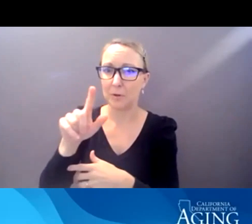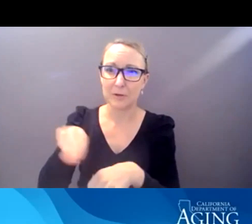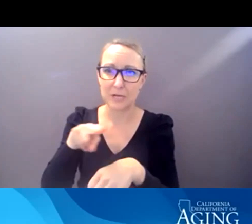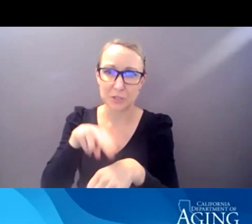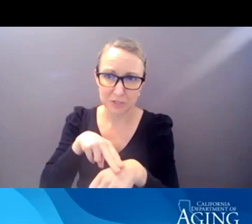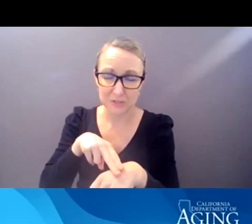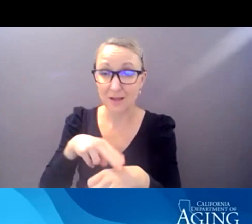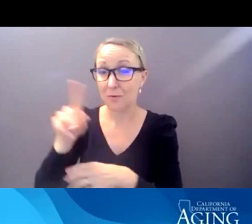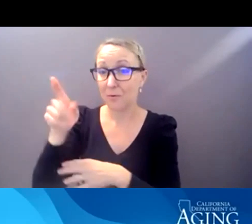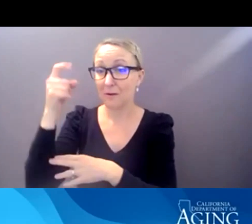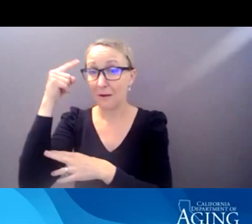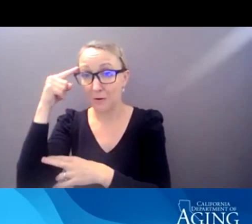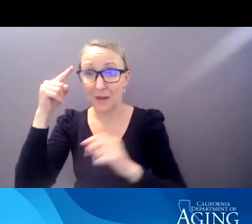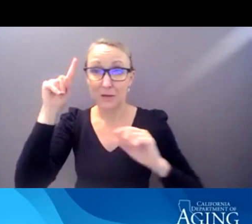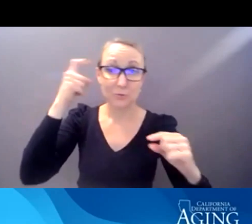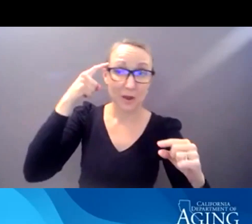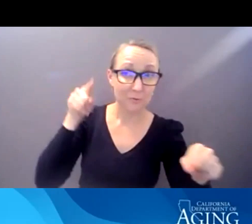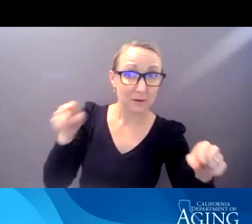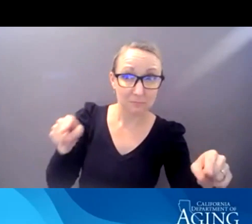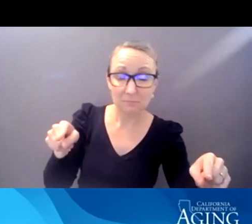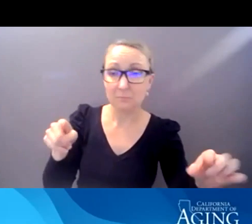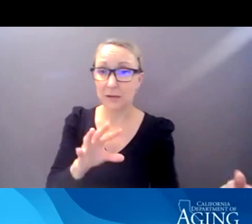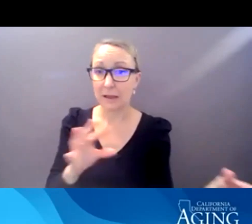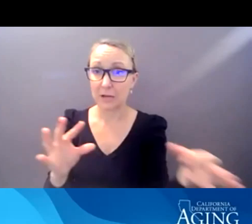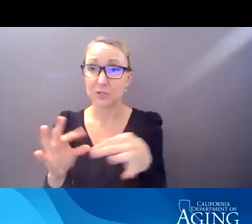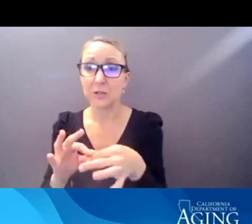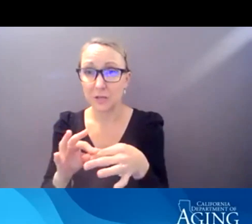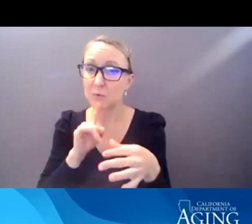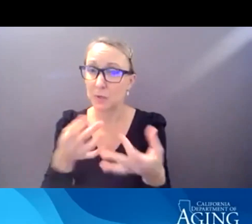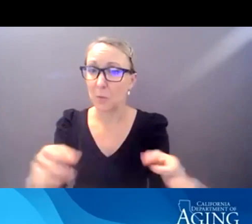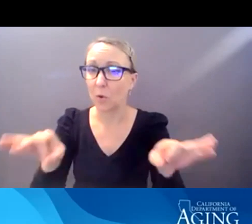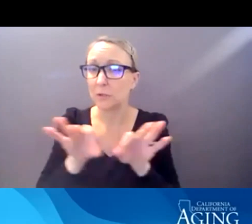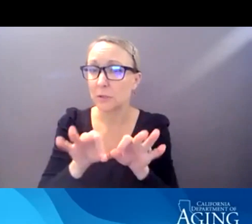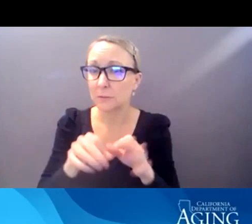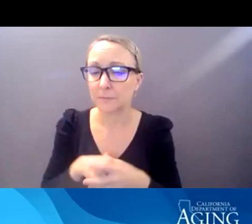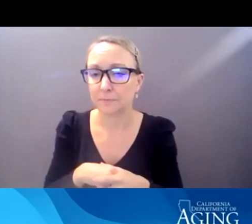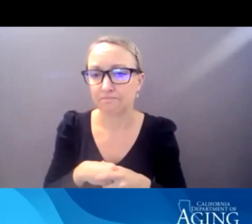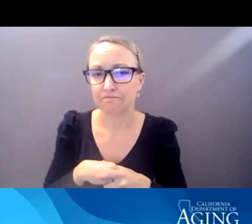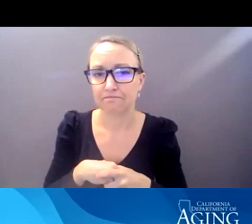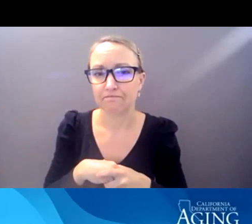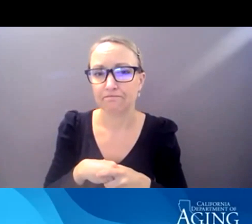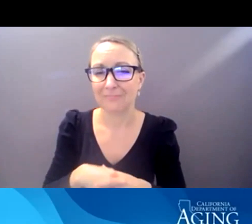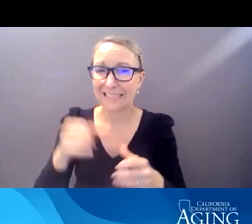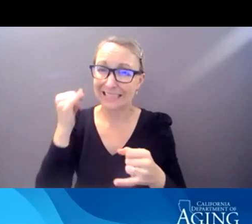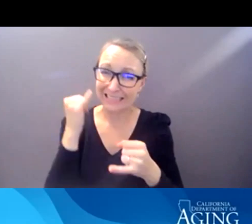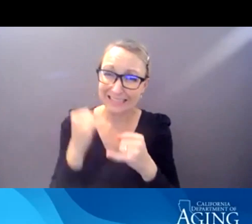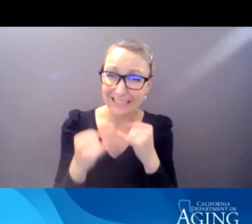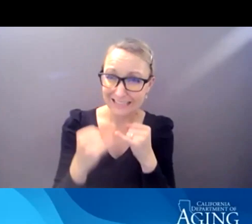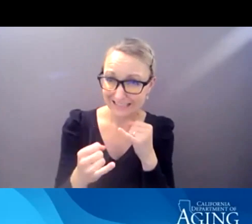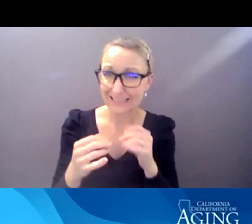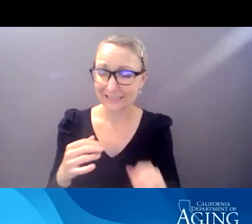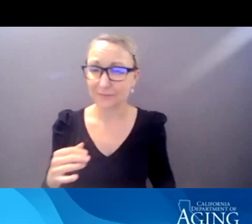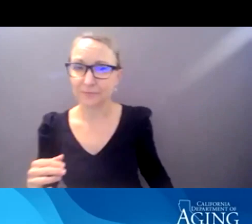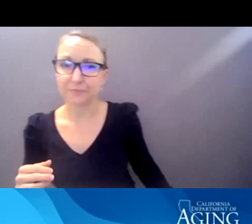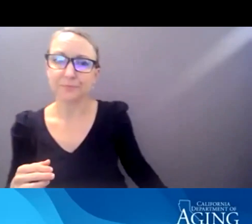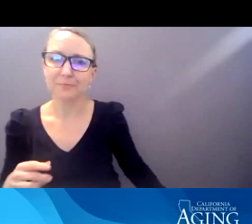government respectful partnership is essential, and there's so much more to do in this area. Lastly, but essentially, we